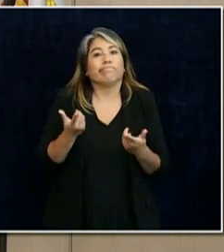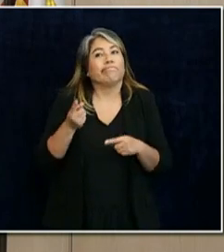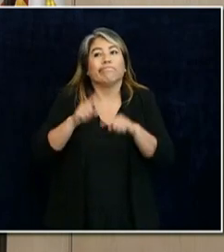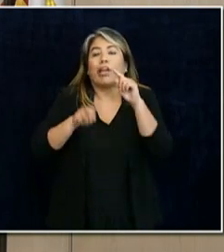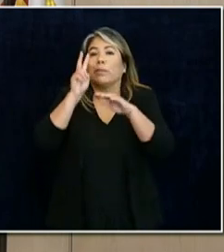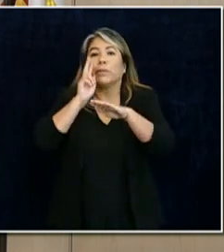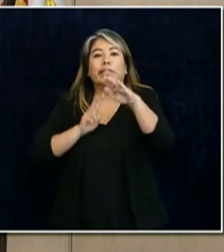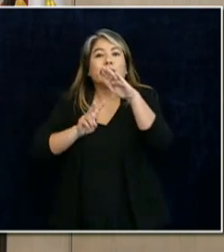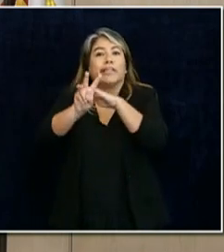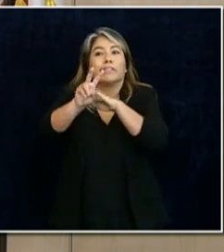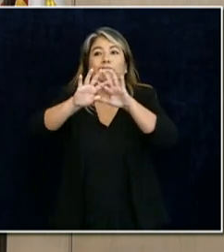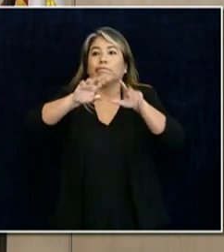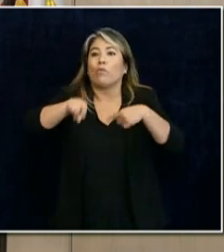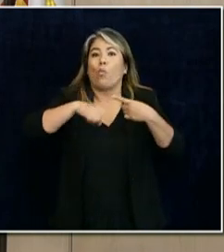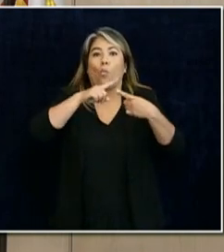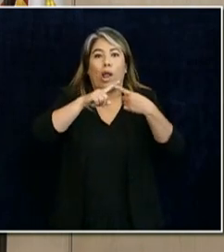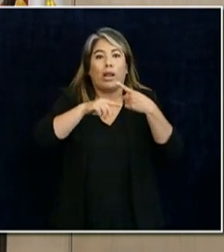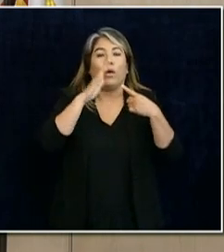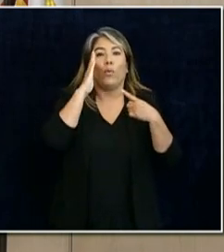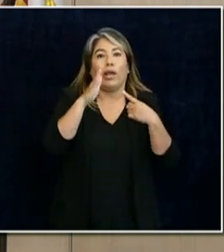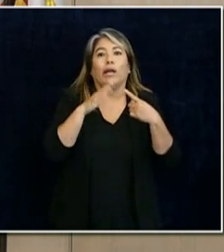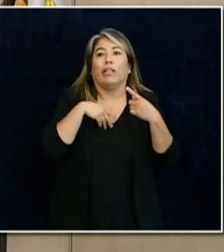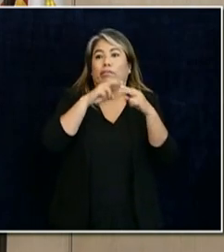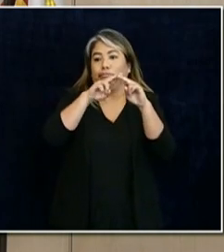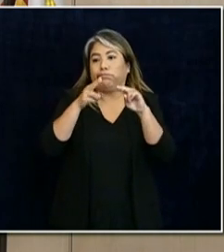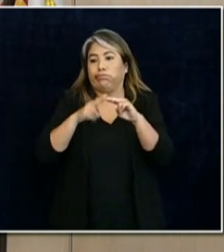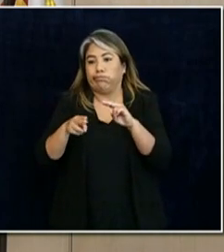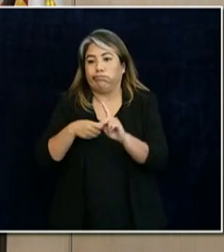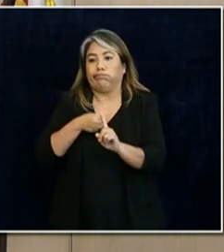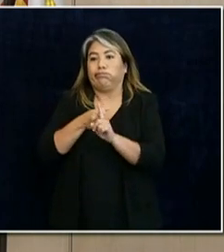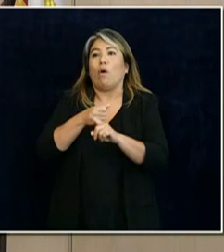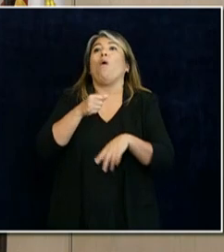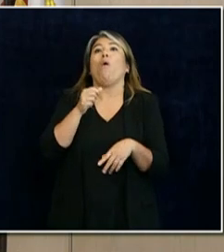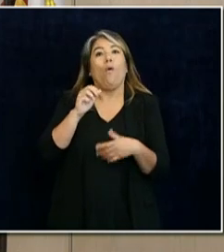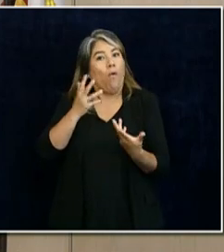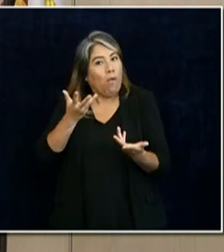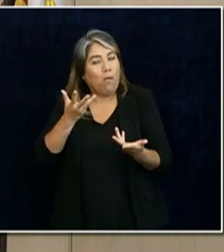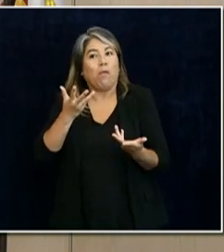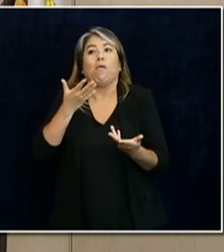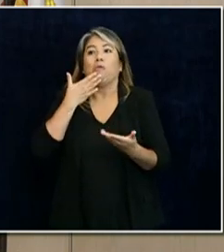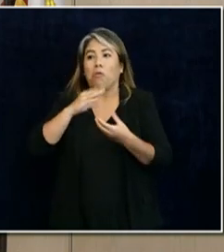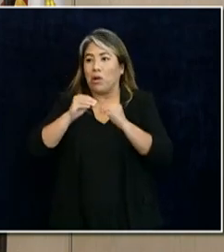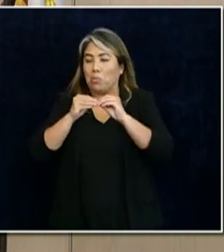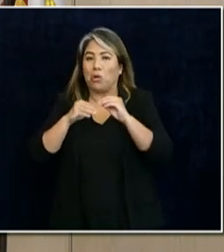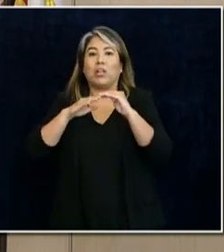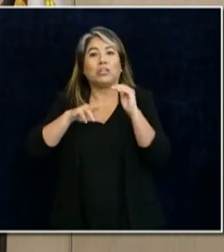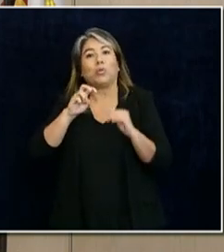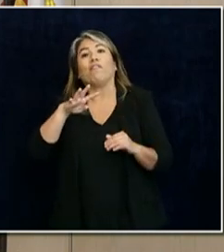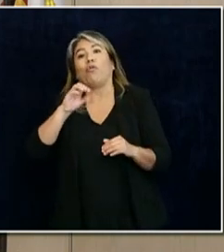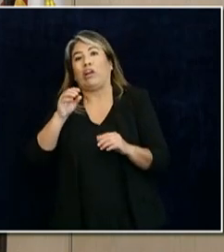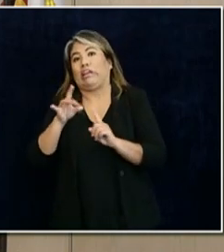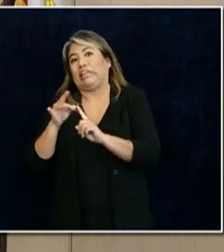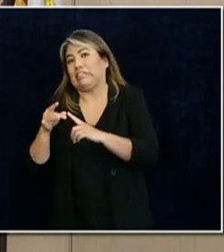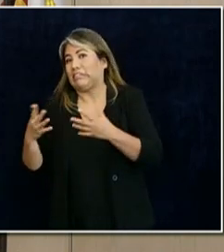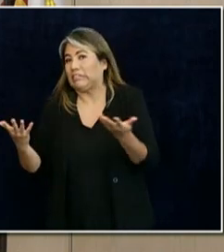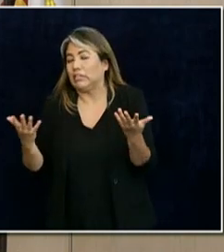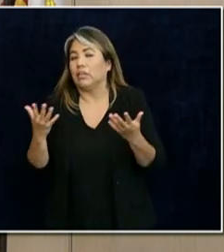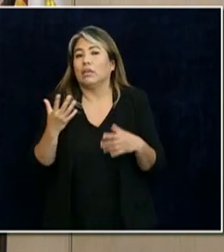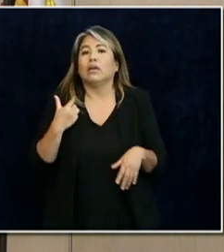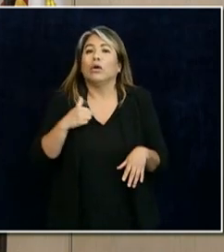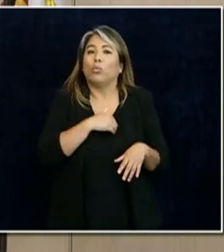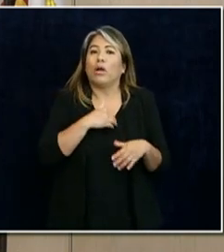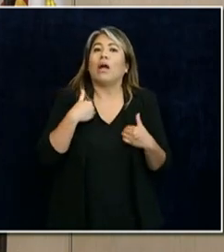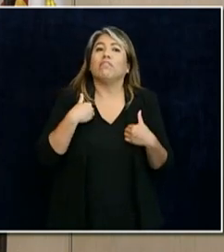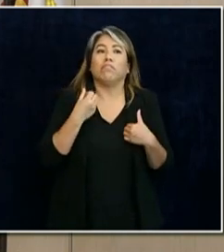predicting when those numbers will get to the point of less than 240 cases. We have had a couple of